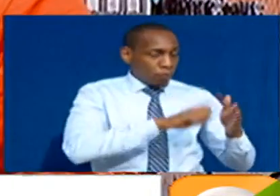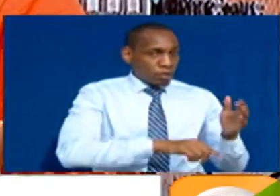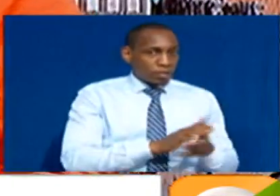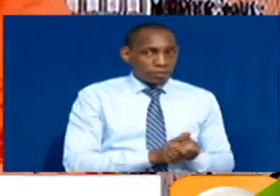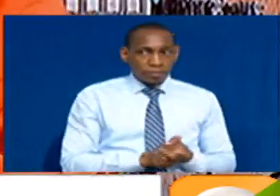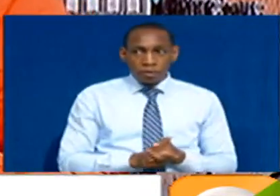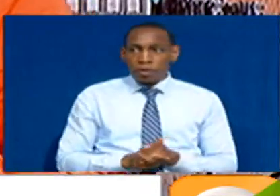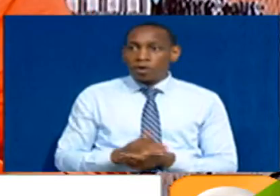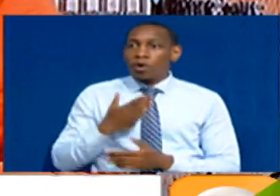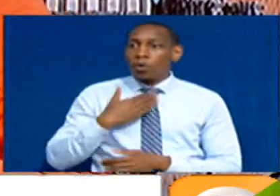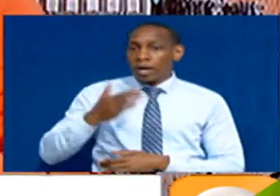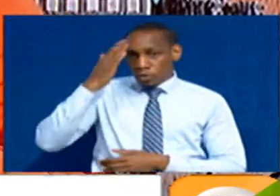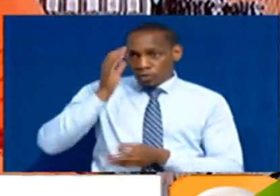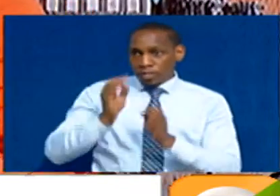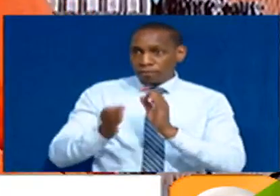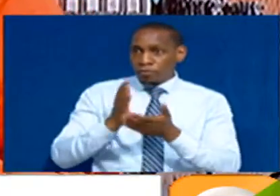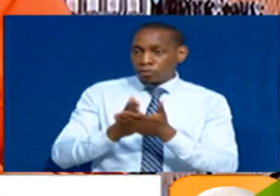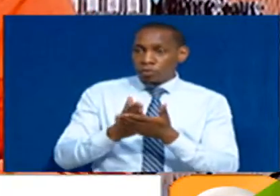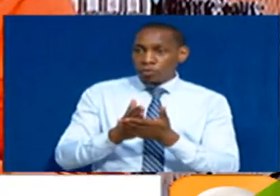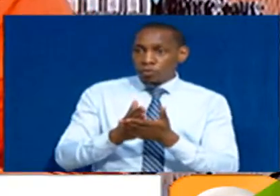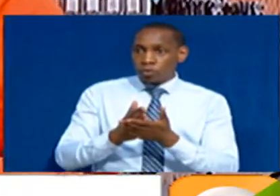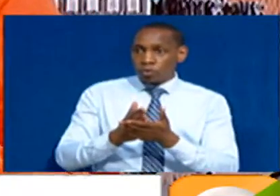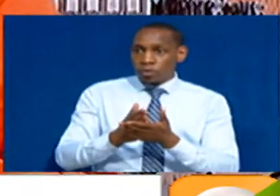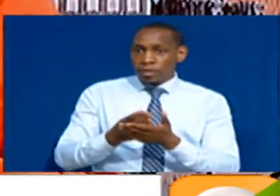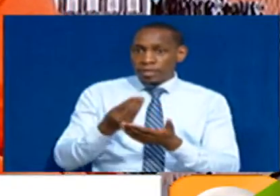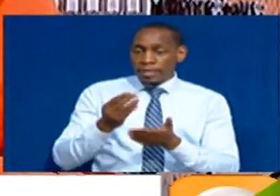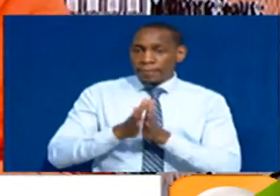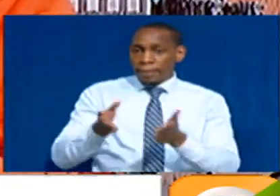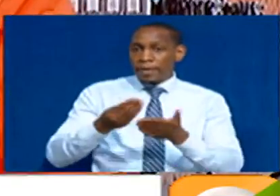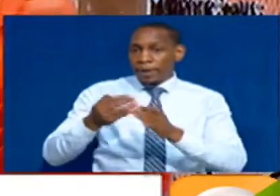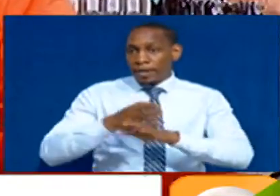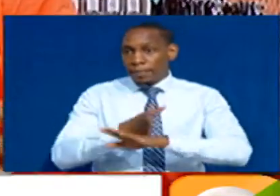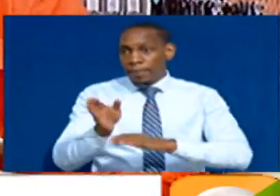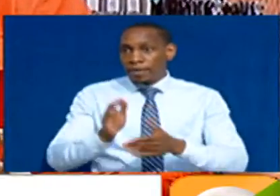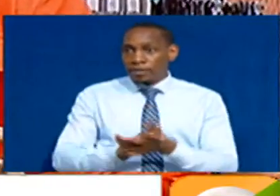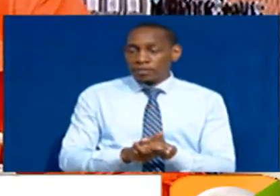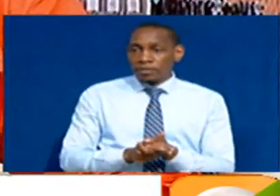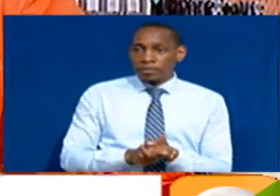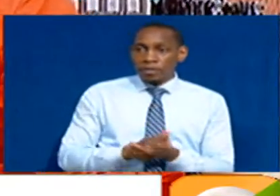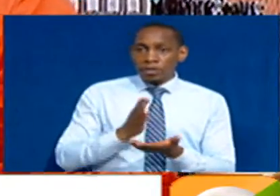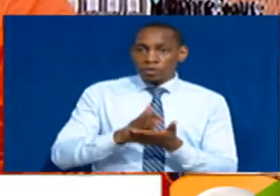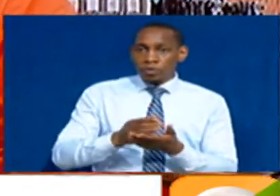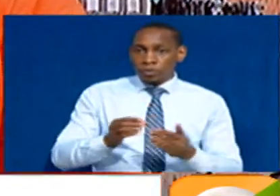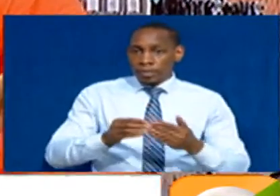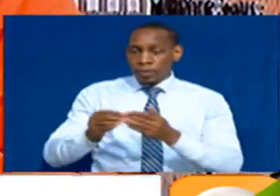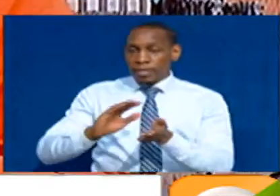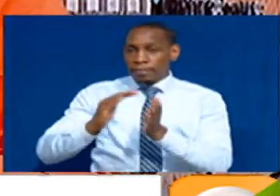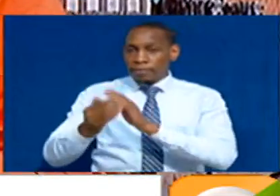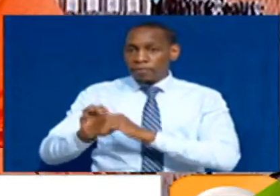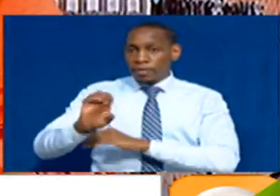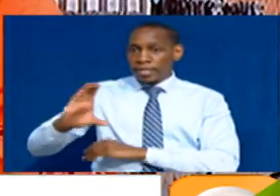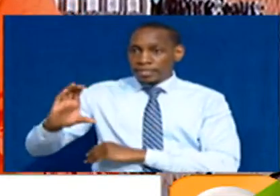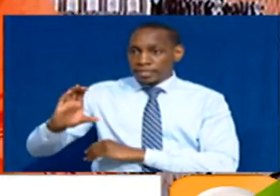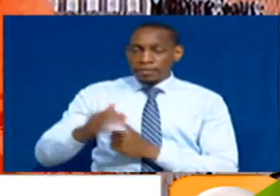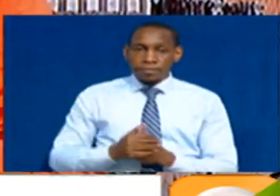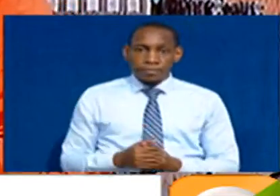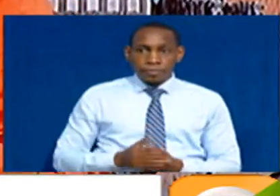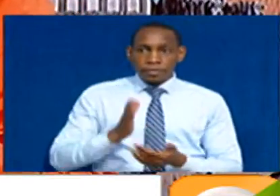Are you going to release Because us? I want to know whether they have taken any of the public money. If it's public money, then I'll take it to ESCC. So really,